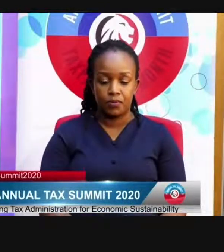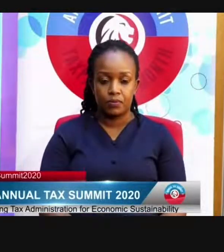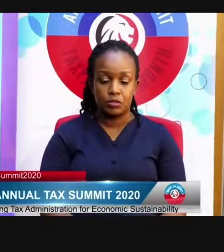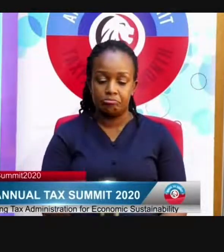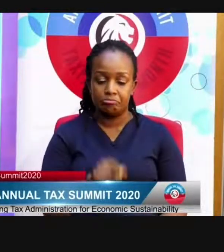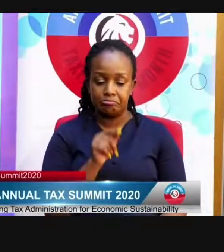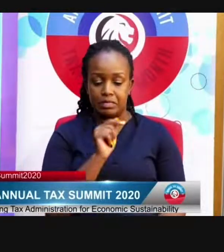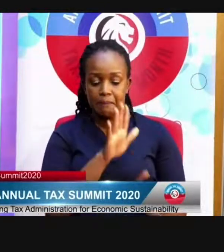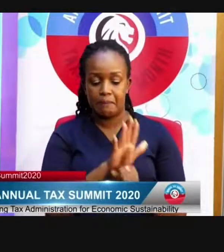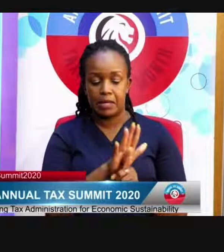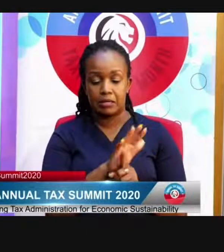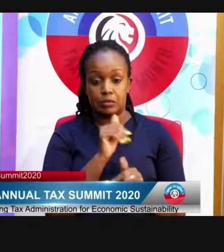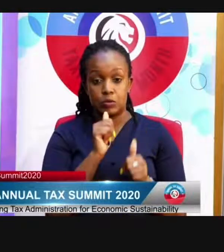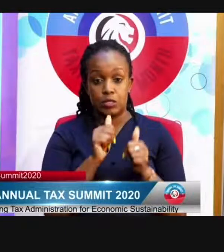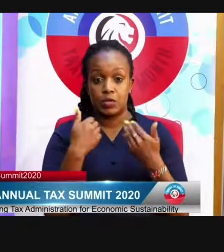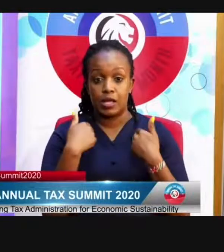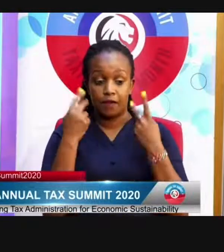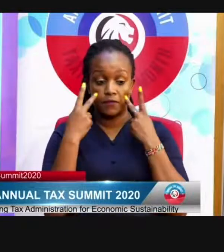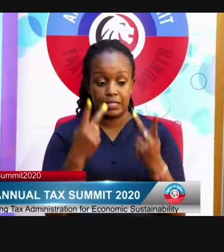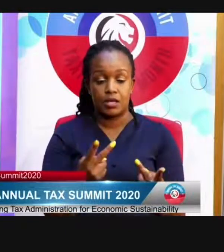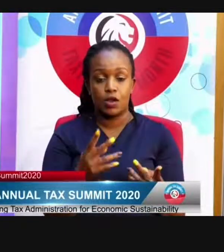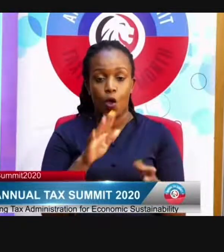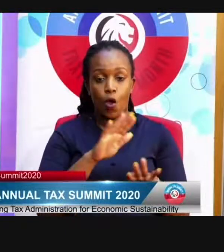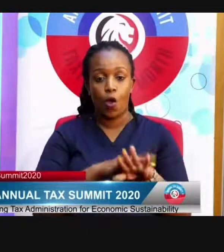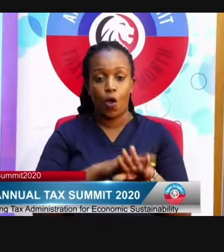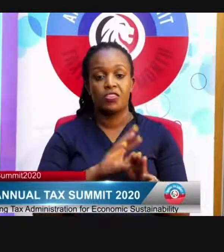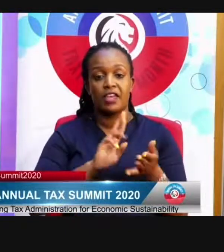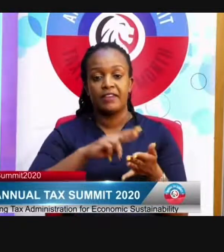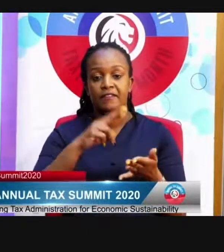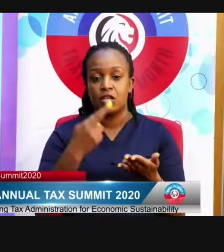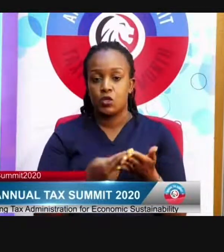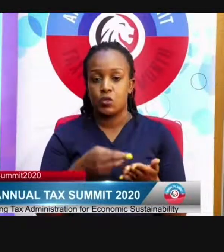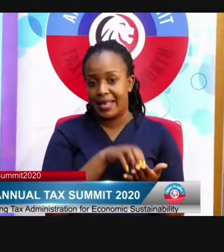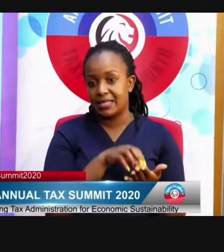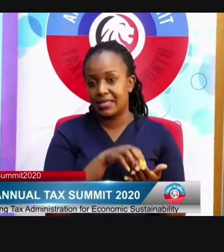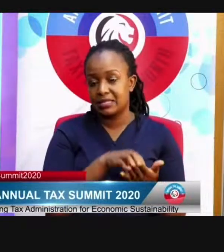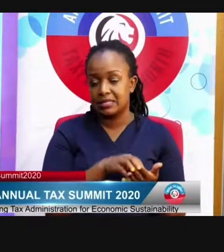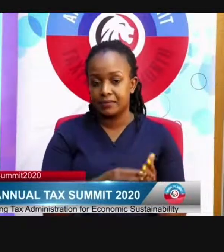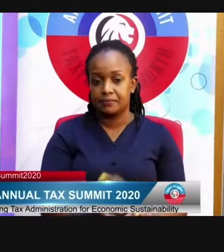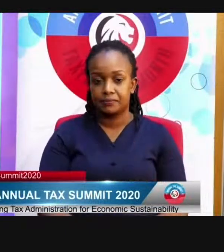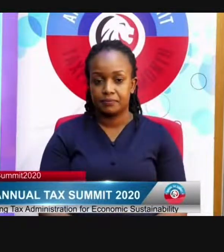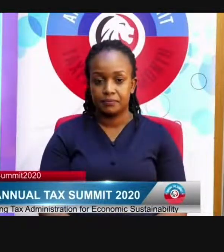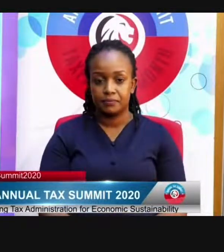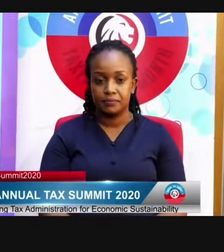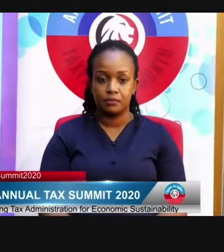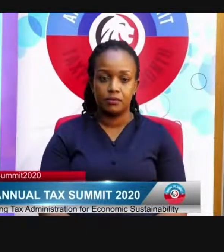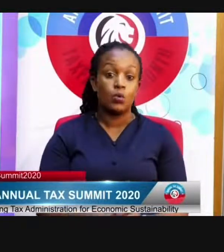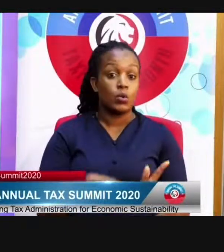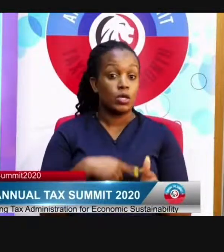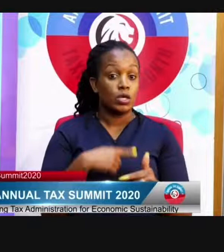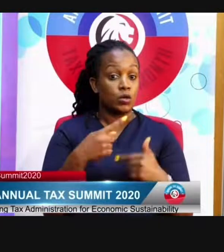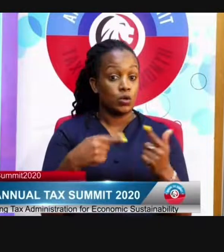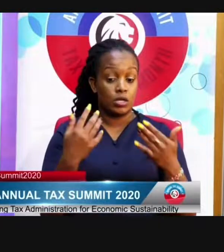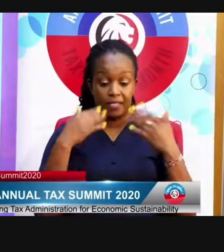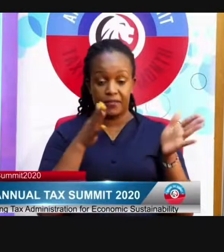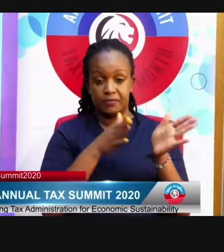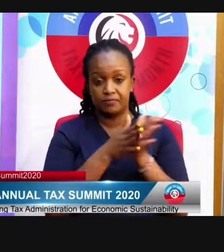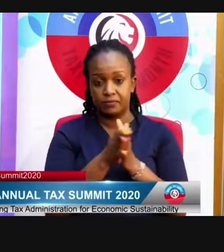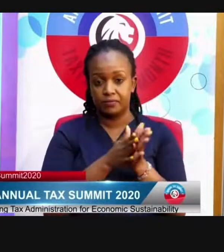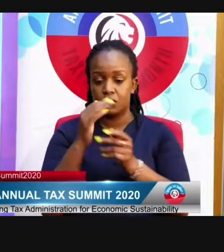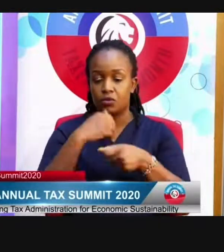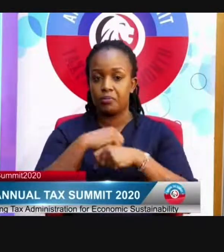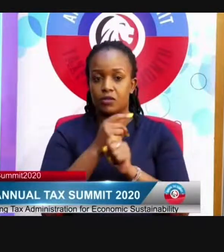seen on the revenue piece. We remain vigilant in terms of making sure that we can claw